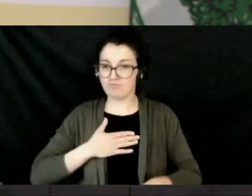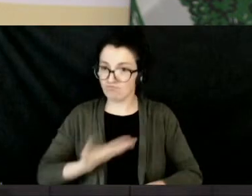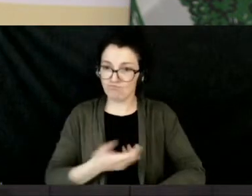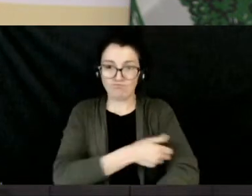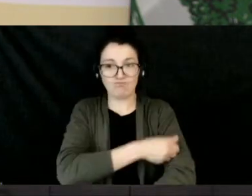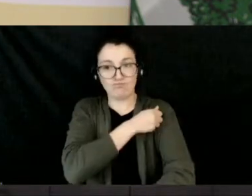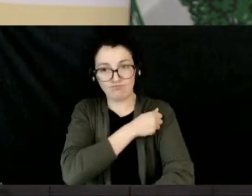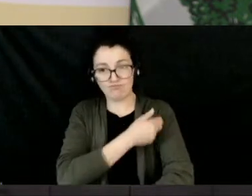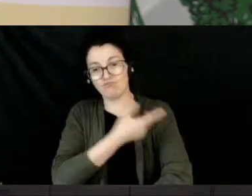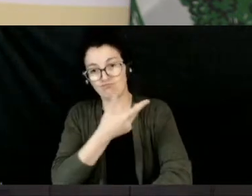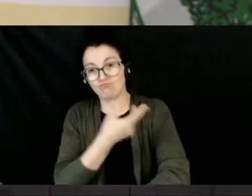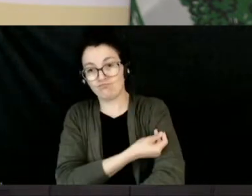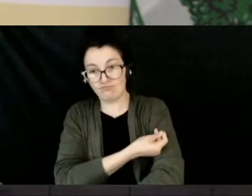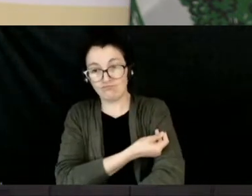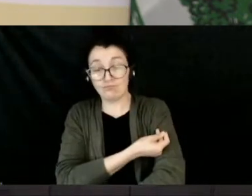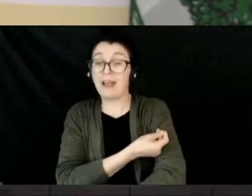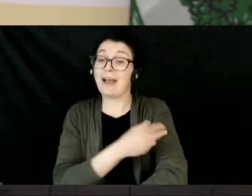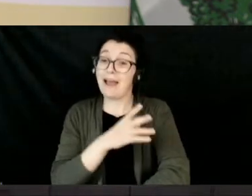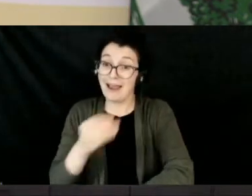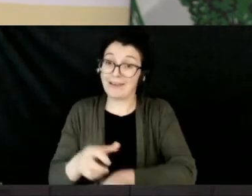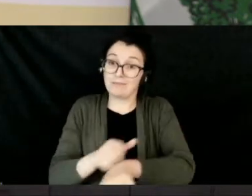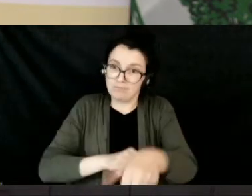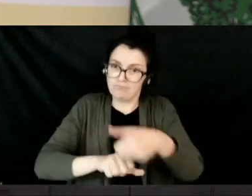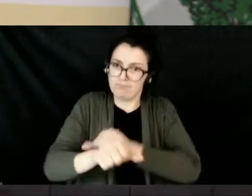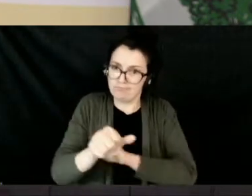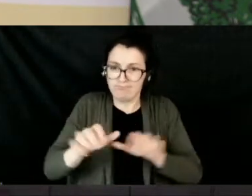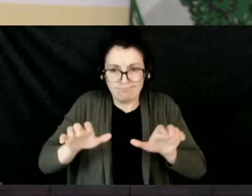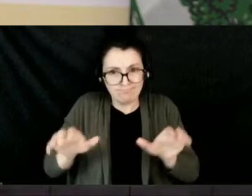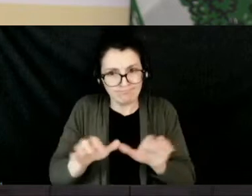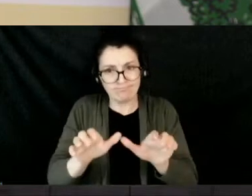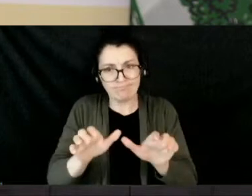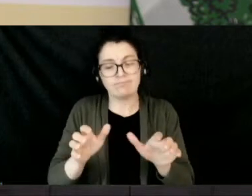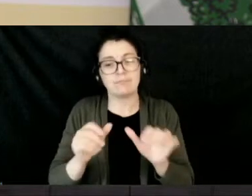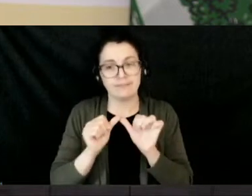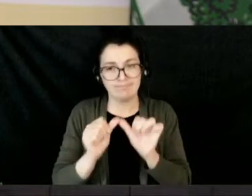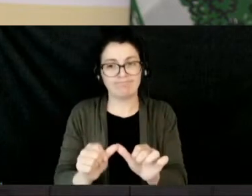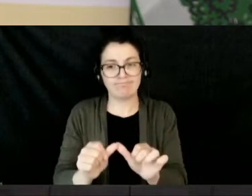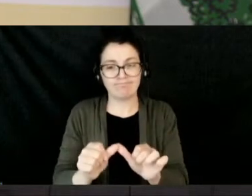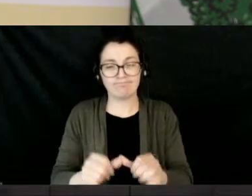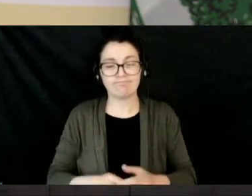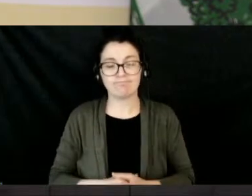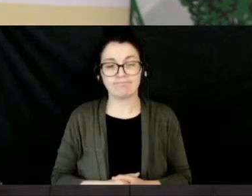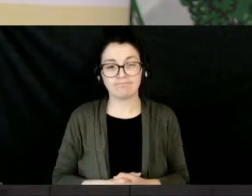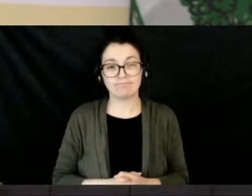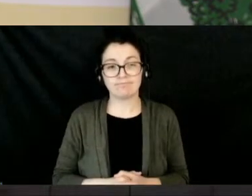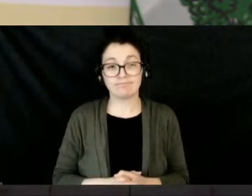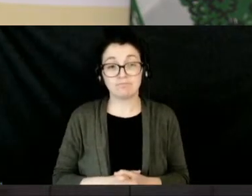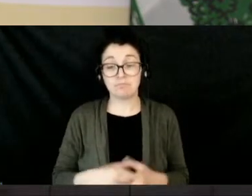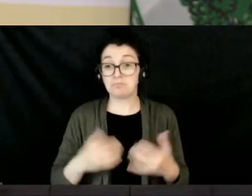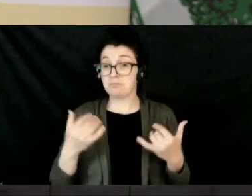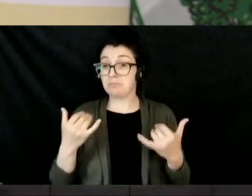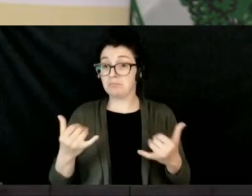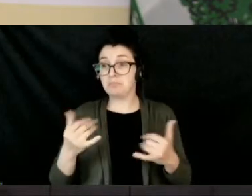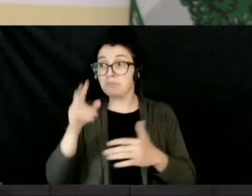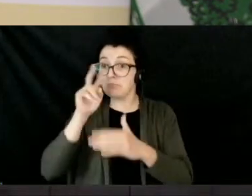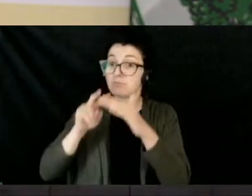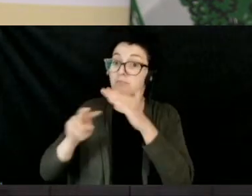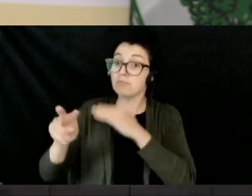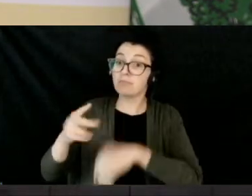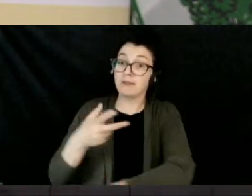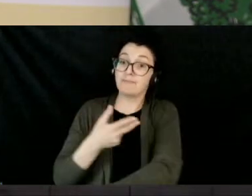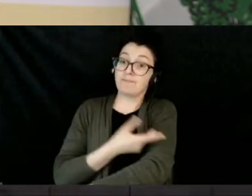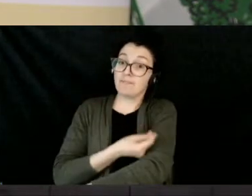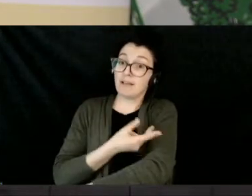that will be needed, but for their vaccinations as well. Based on the current forecasts of shipments, as Dr. Morrison will outline,